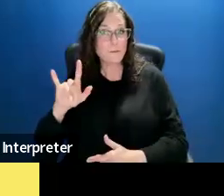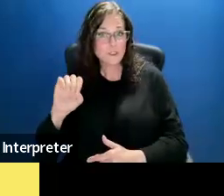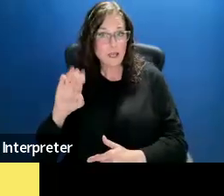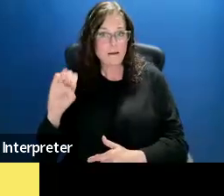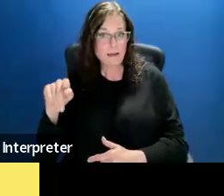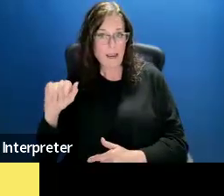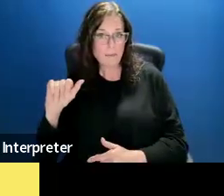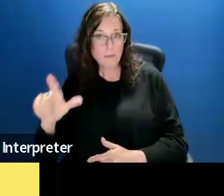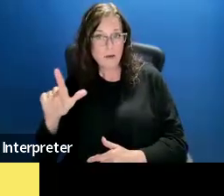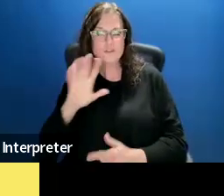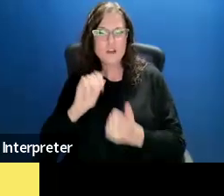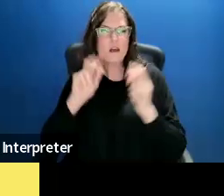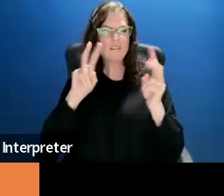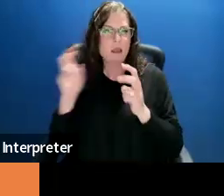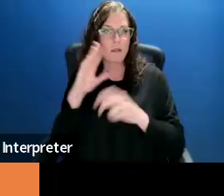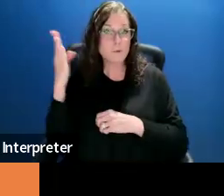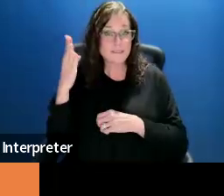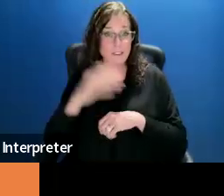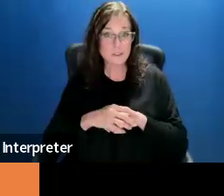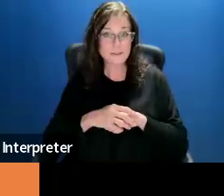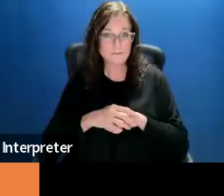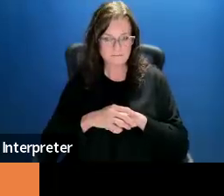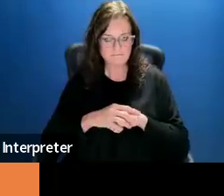begin our title presentations.